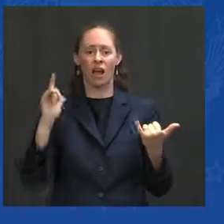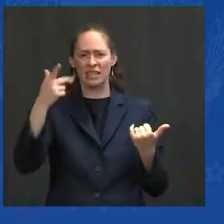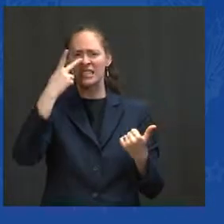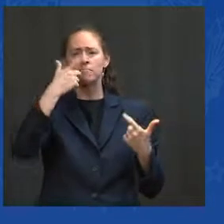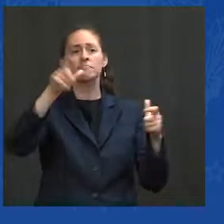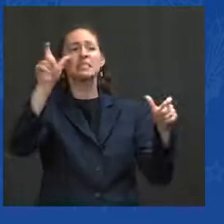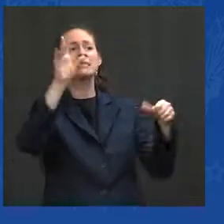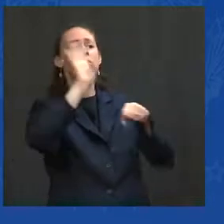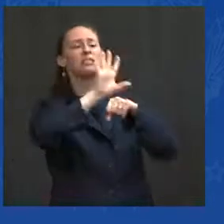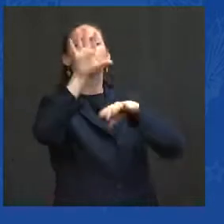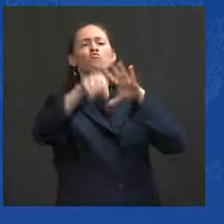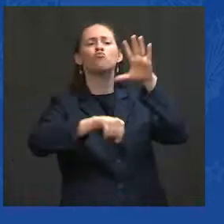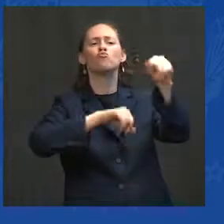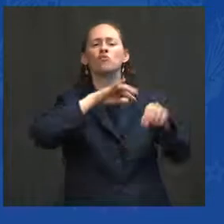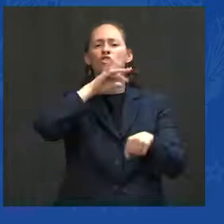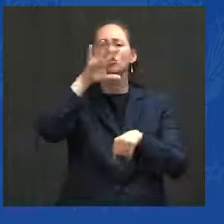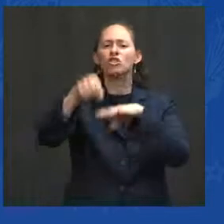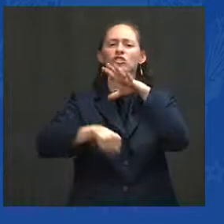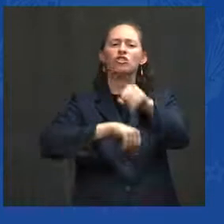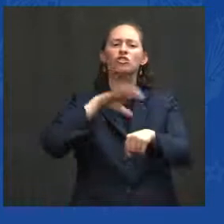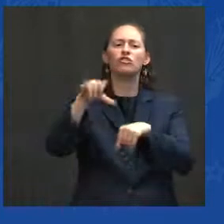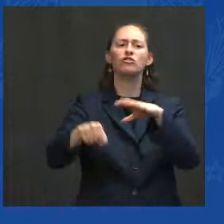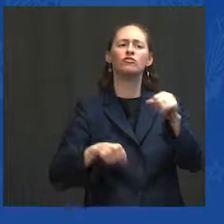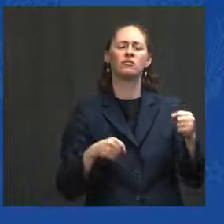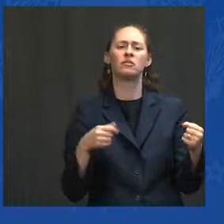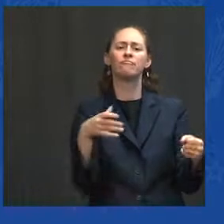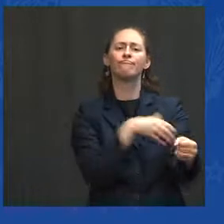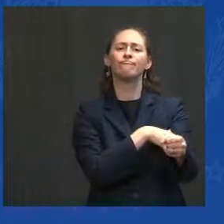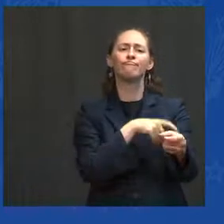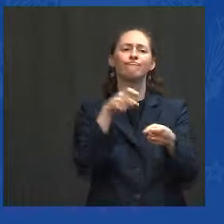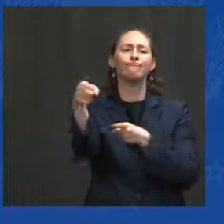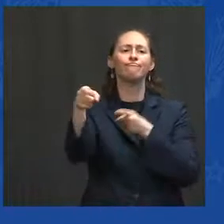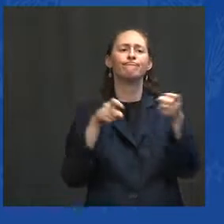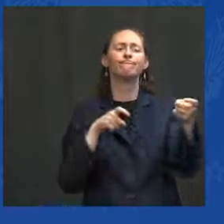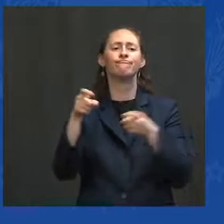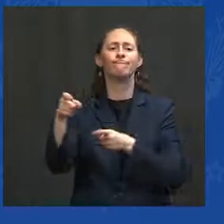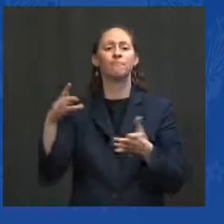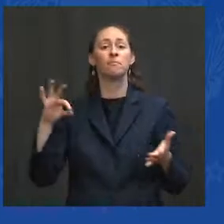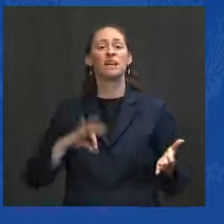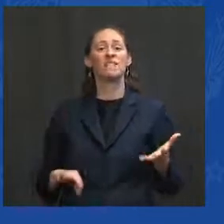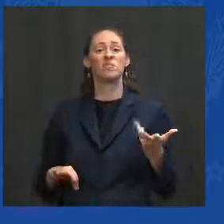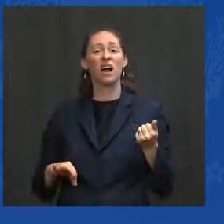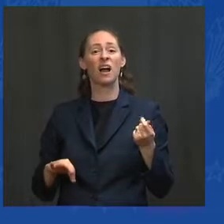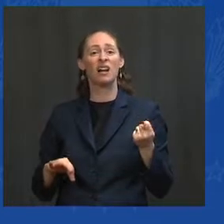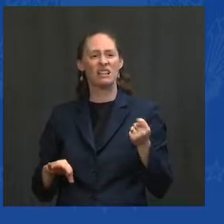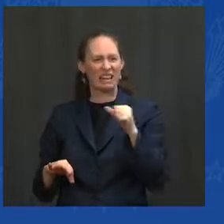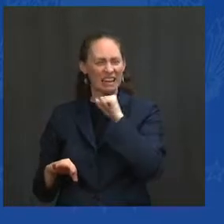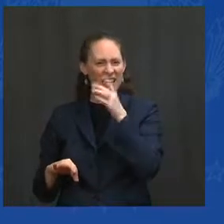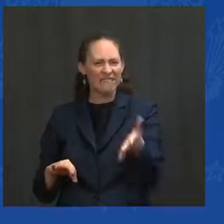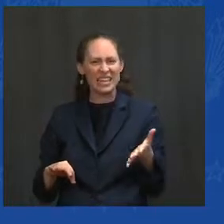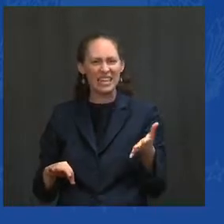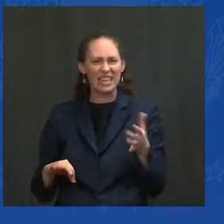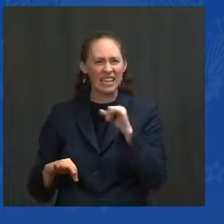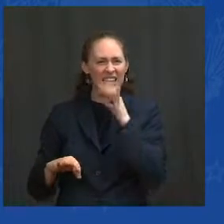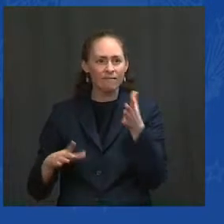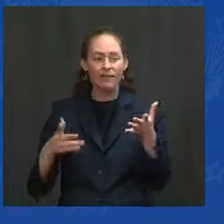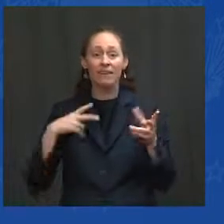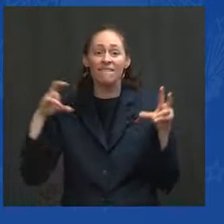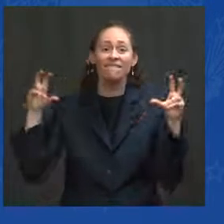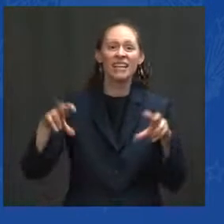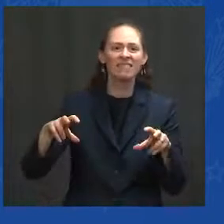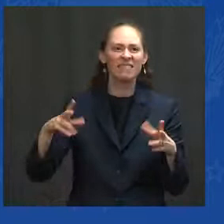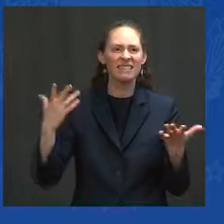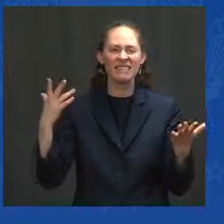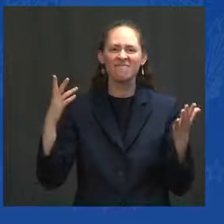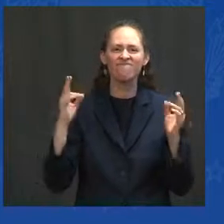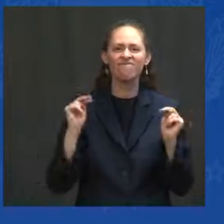power. And what have we gotten from it? Less growth, weakened investment, fewer small